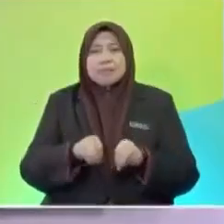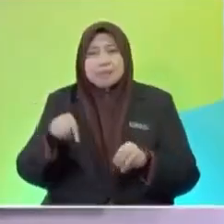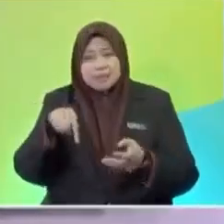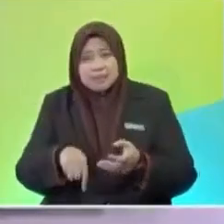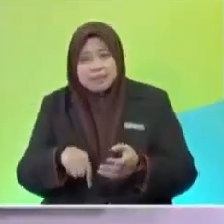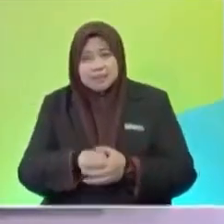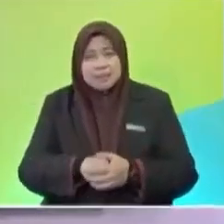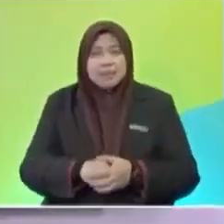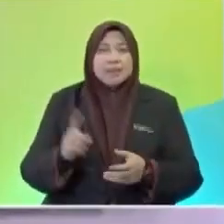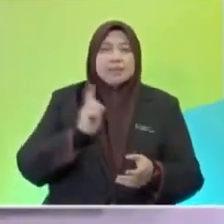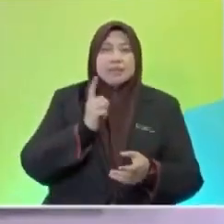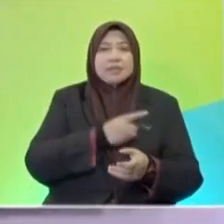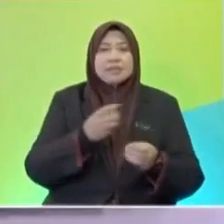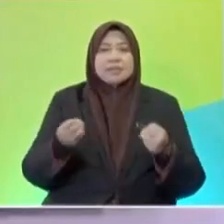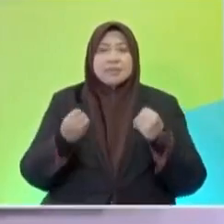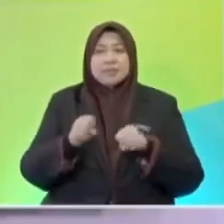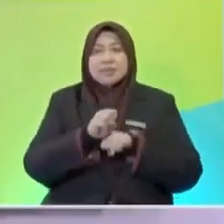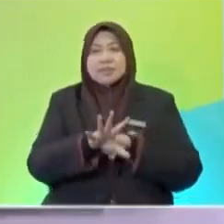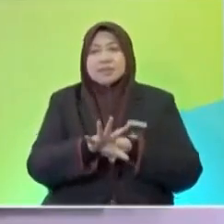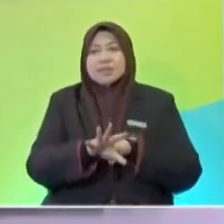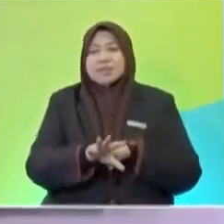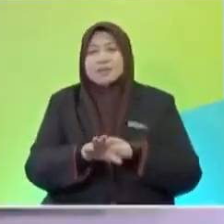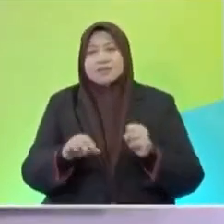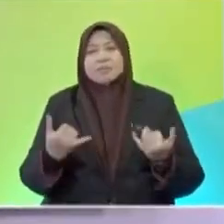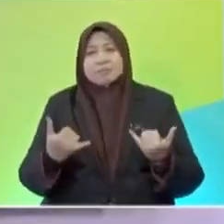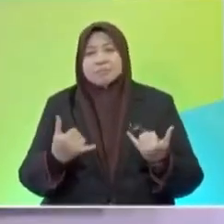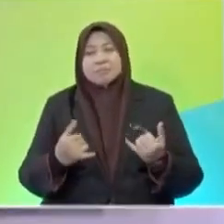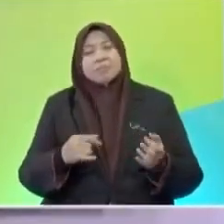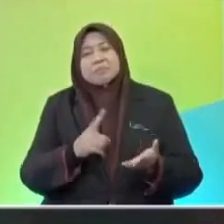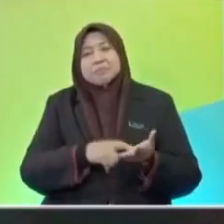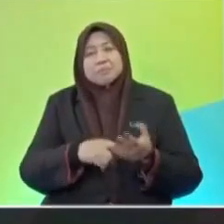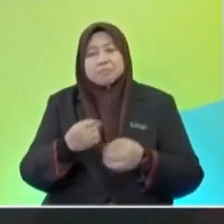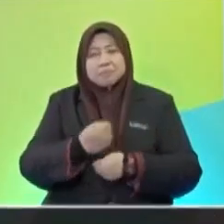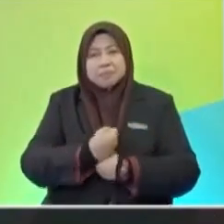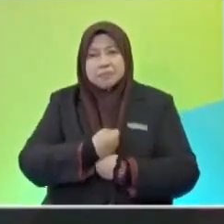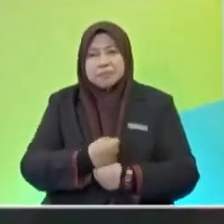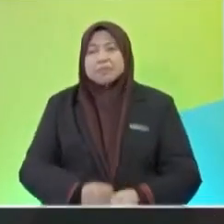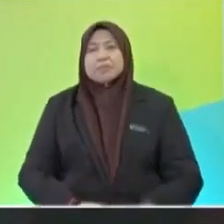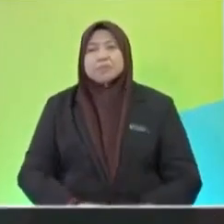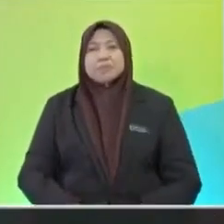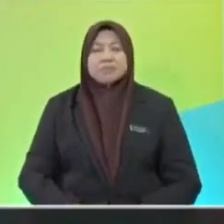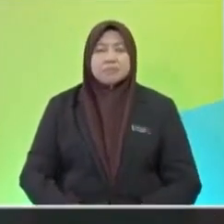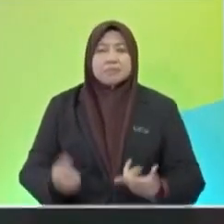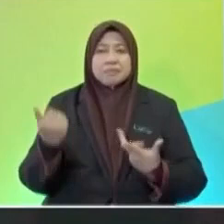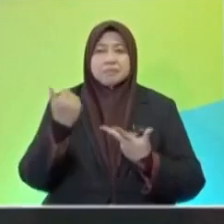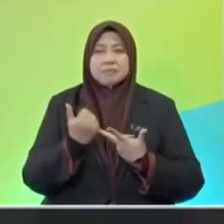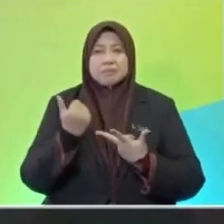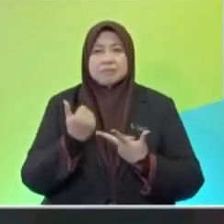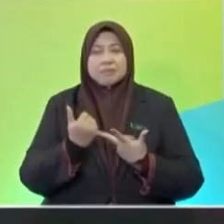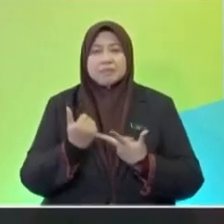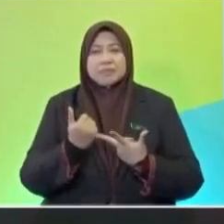We have so many kinds of torch light nowadays. Yeah. Okay. And the last one